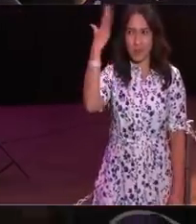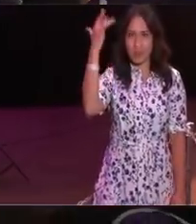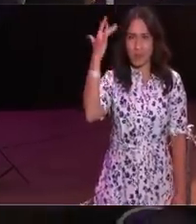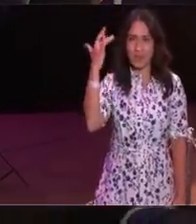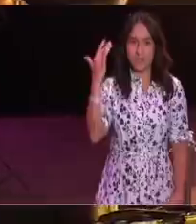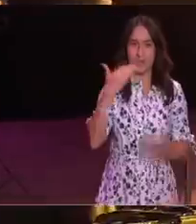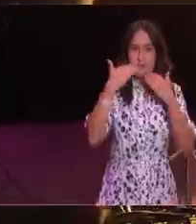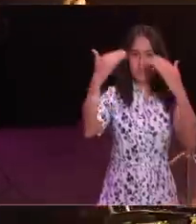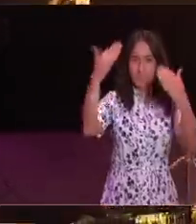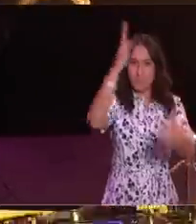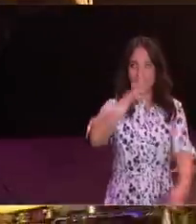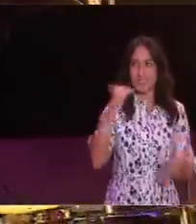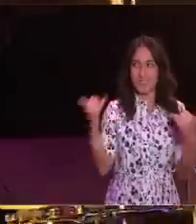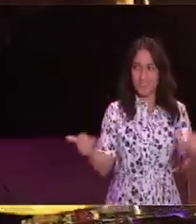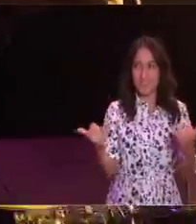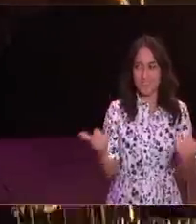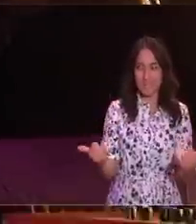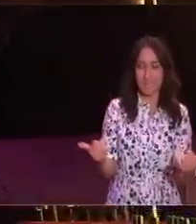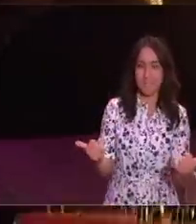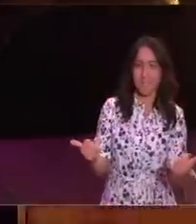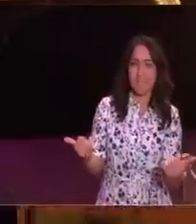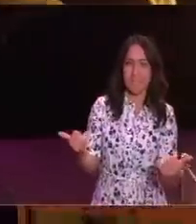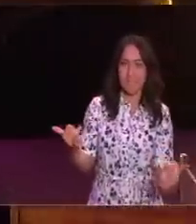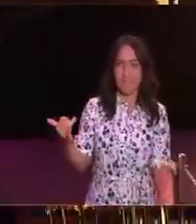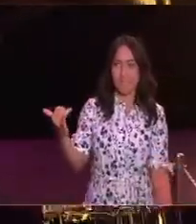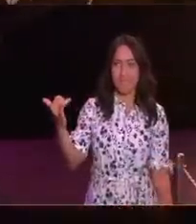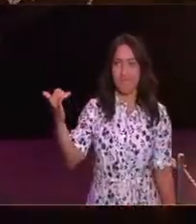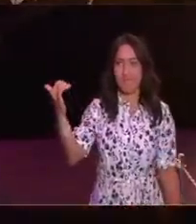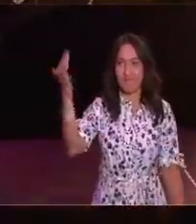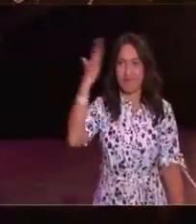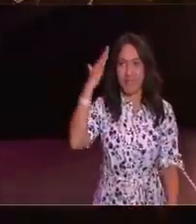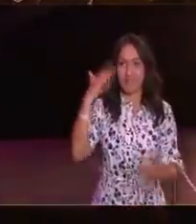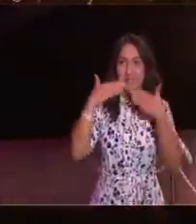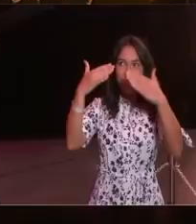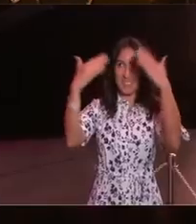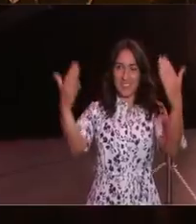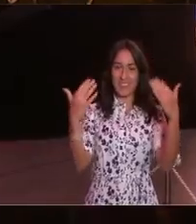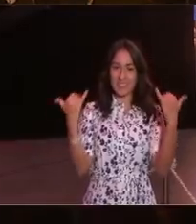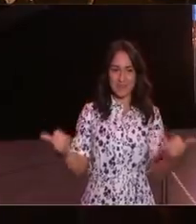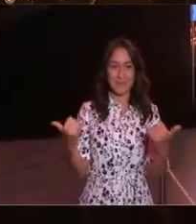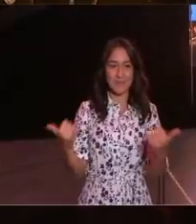today. I said I have a reason to thank God today.